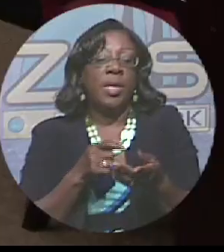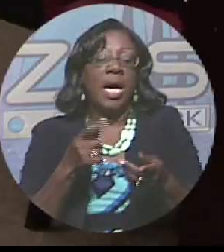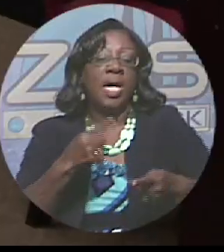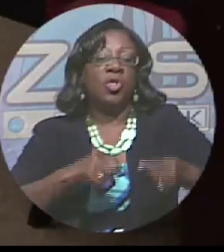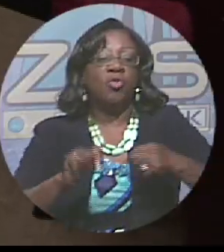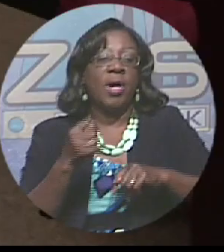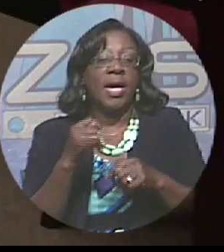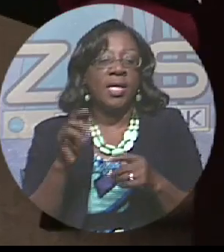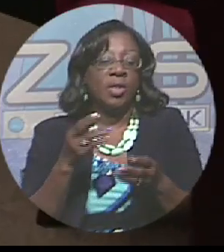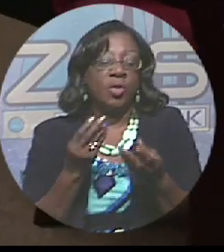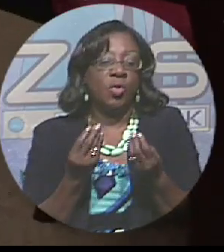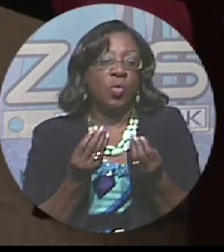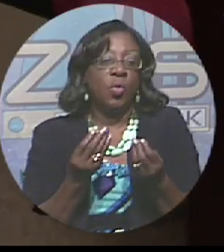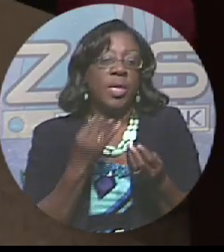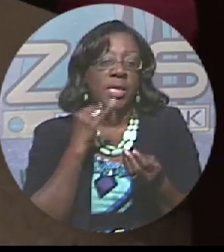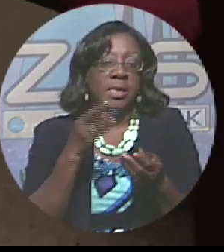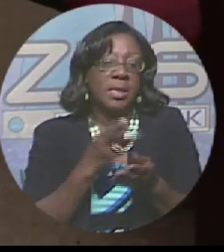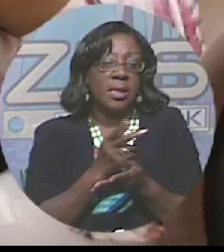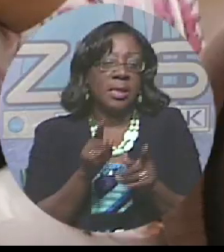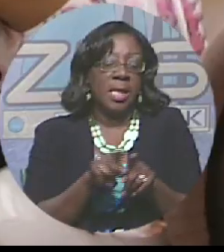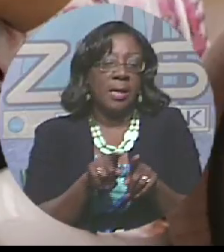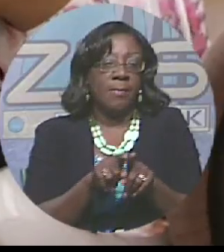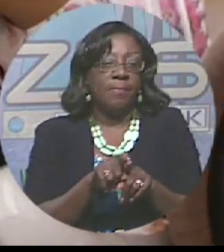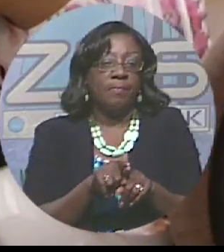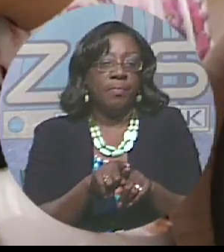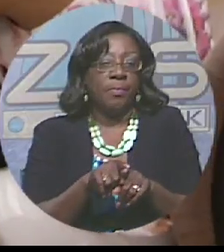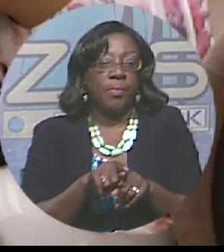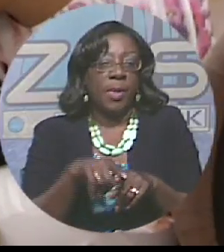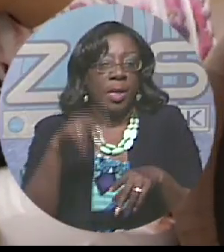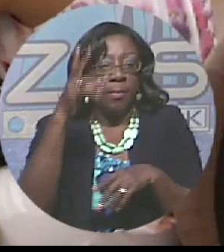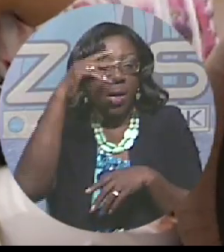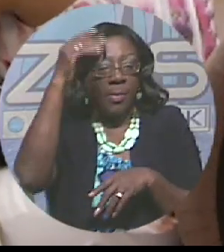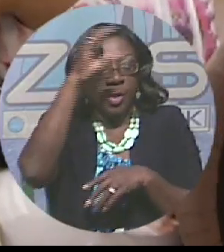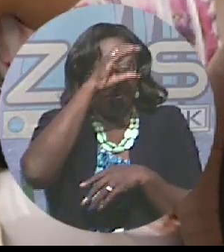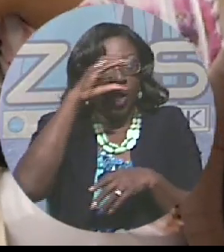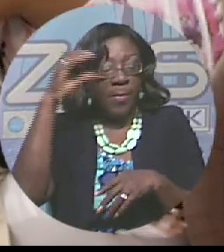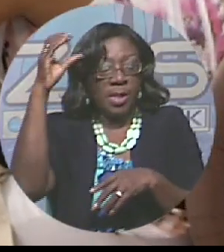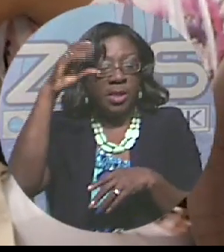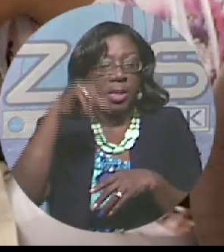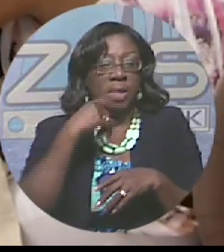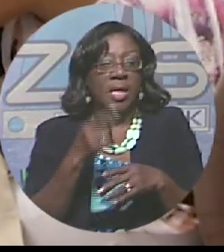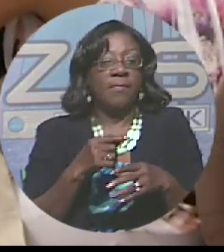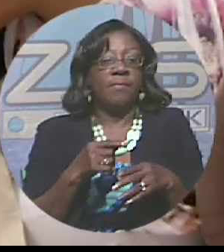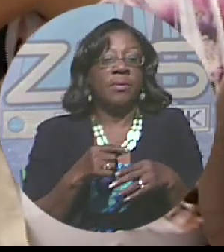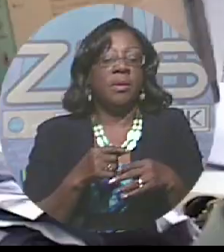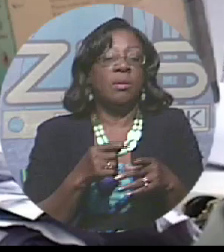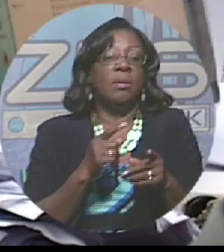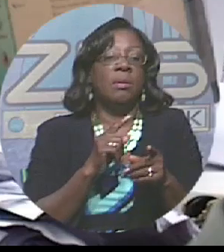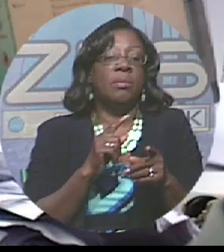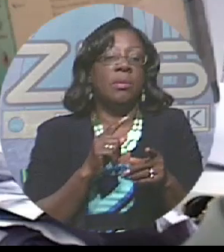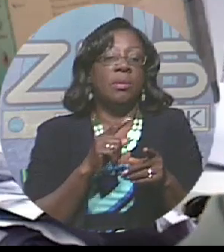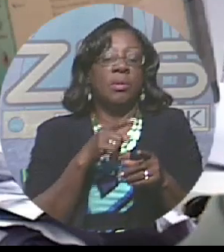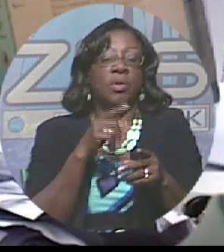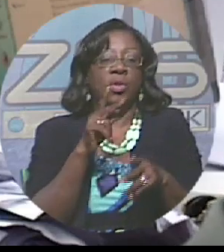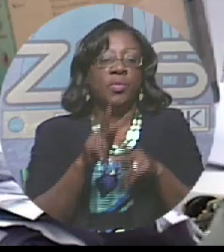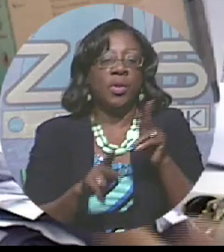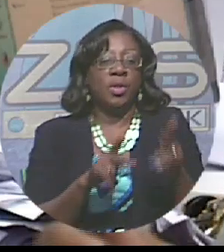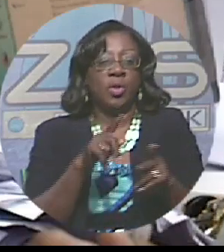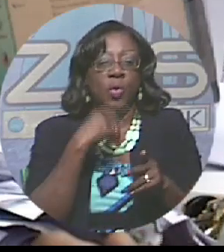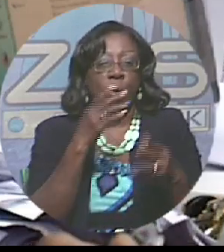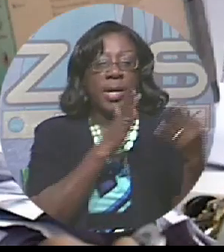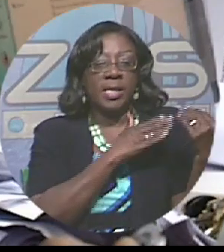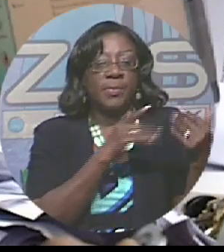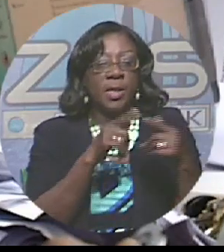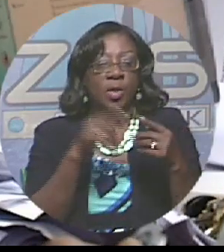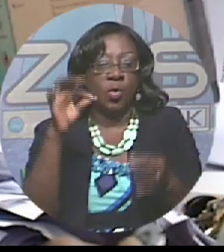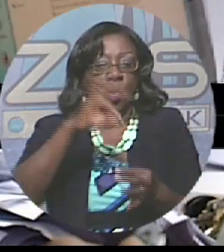unusual. During an interview, Parliamentary Commissioner Sherlyn Hall gave us an update on the amount of persons expected to vote. On what my computer analyst told